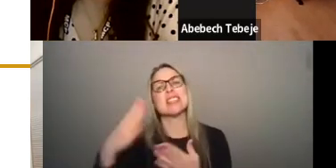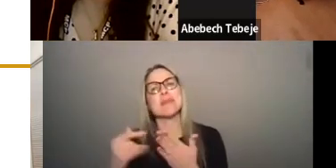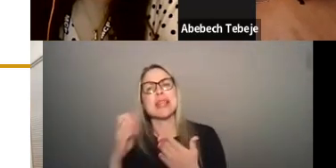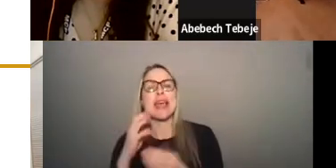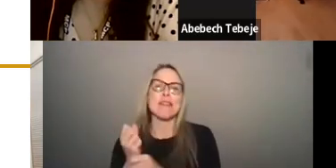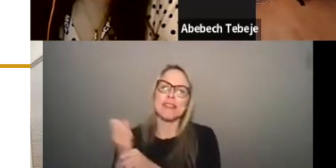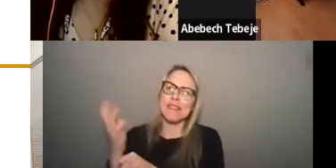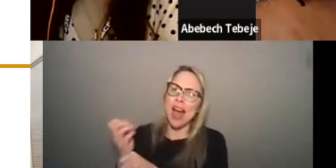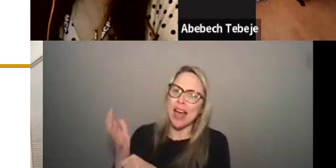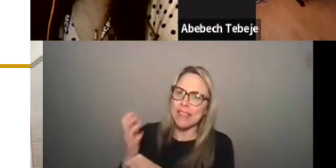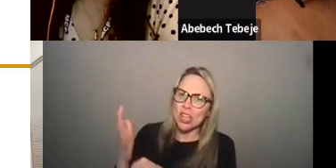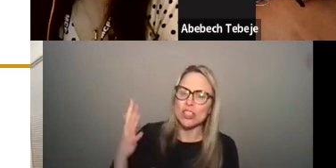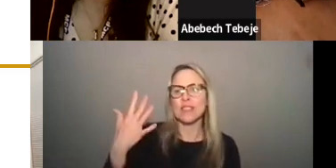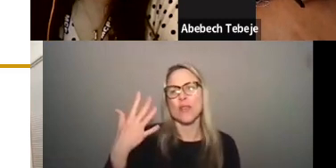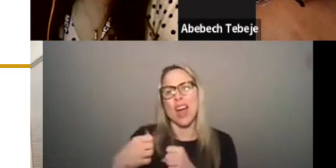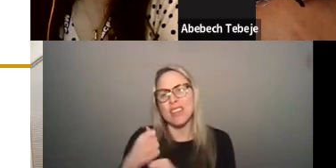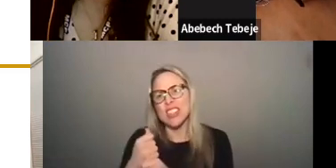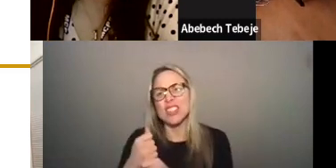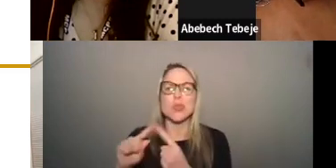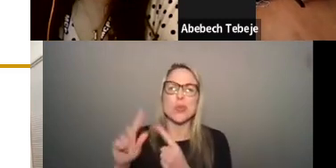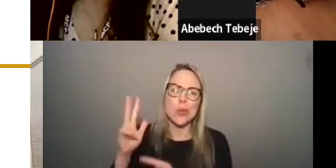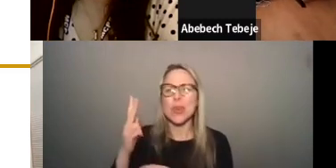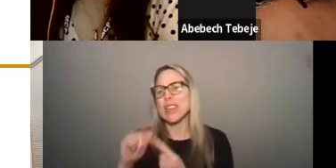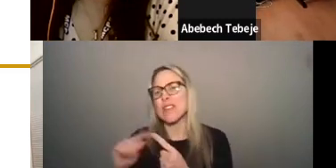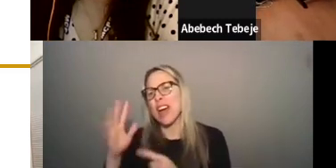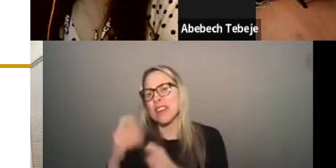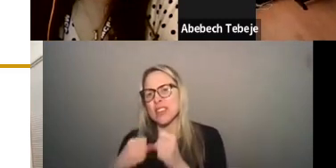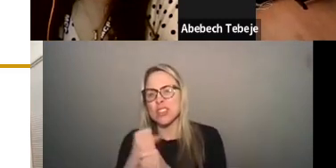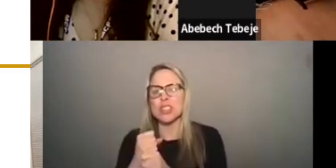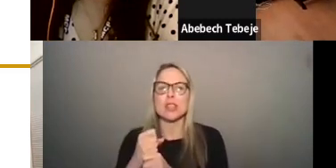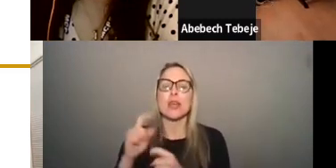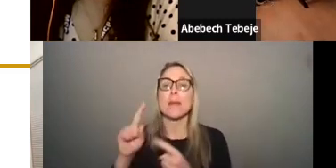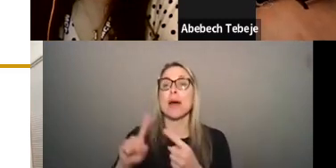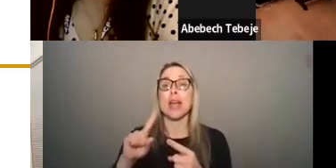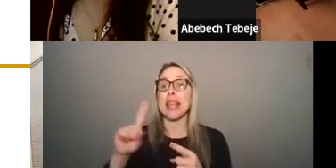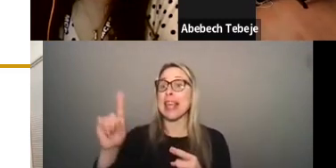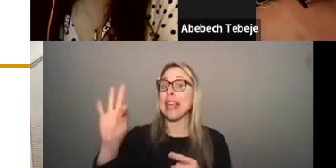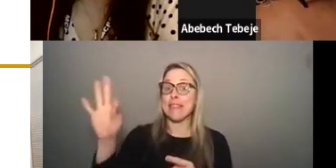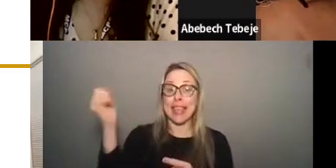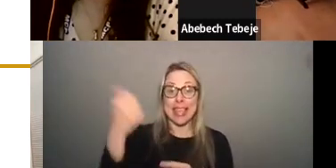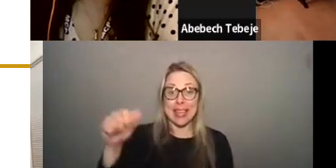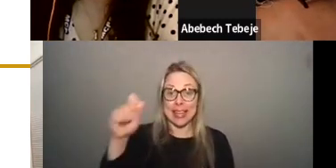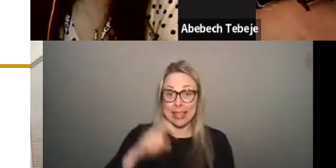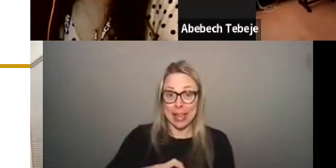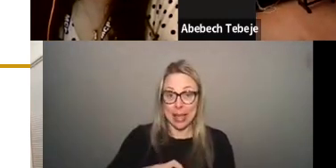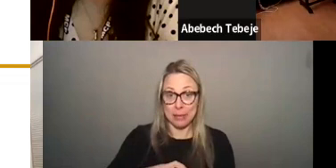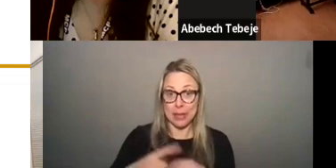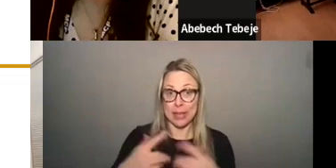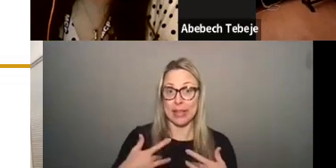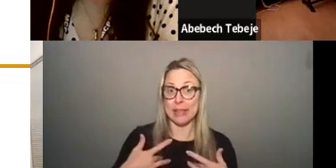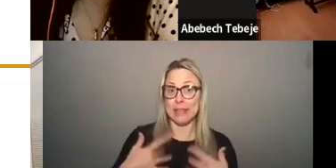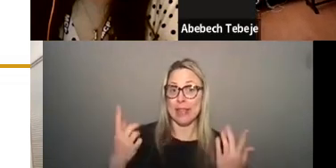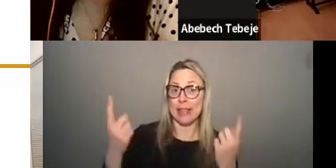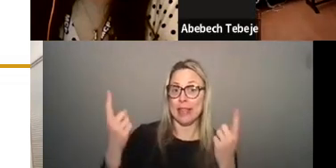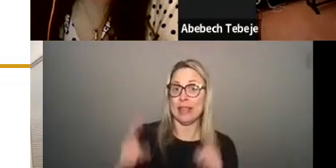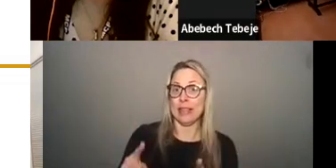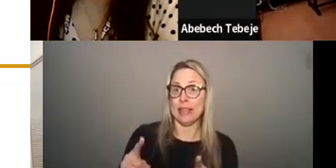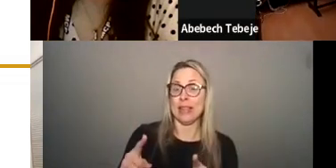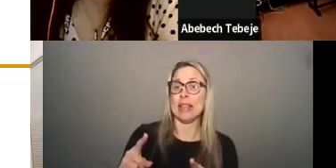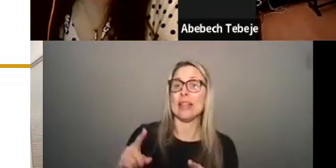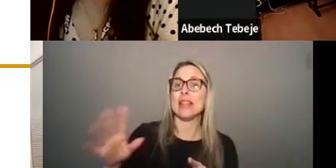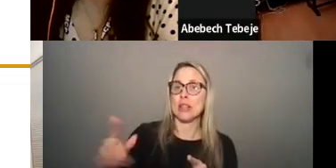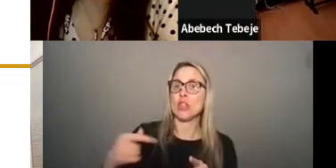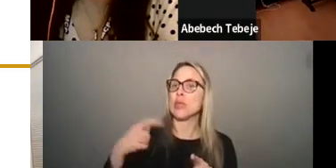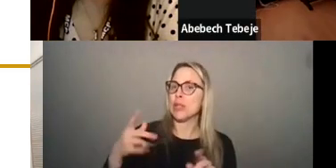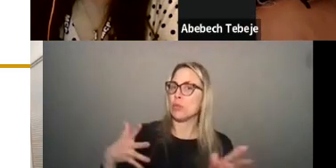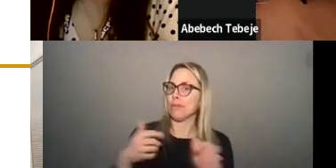5 years. And then, of course, all should say when an event occurs, you need to come back and you need to update